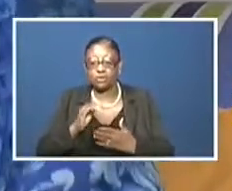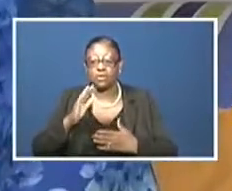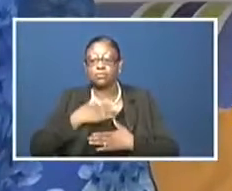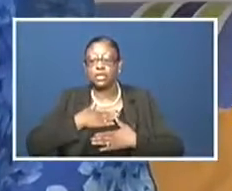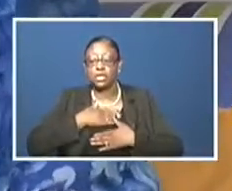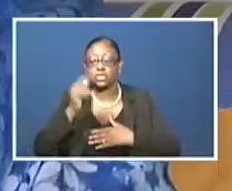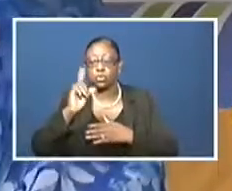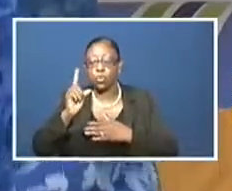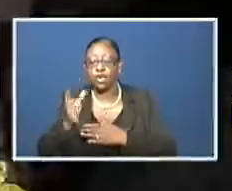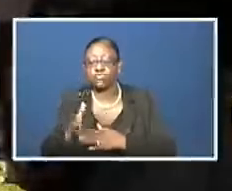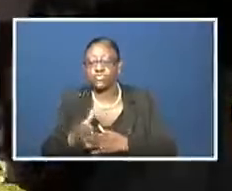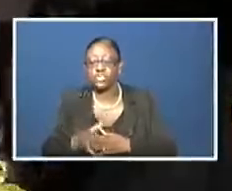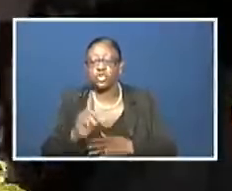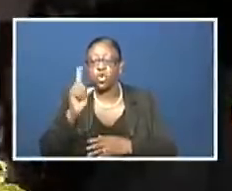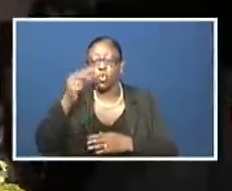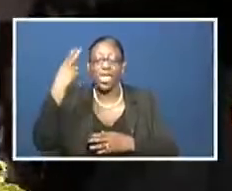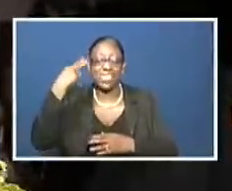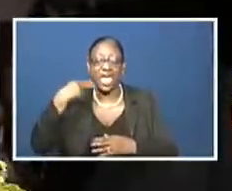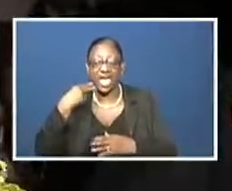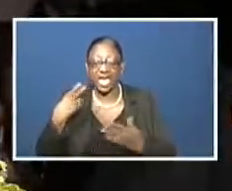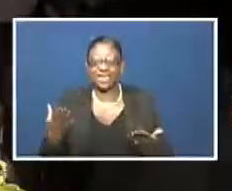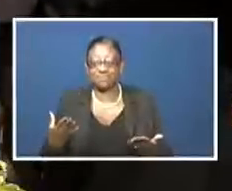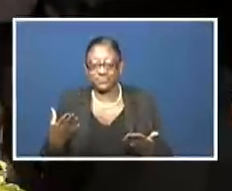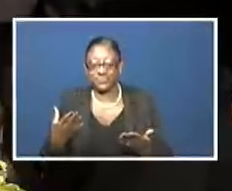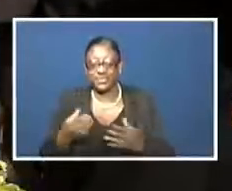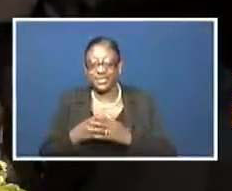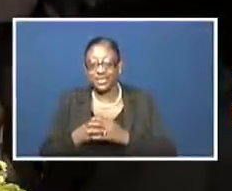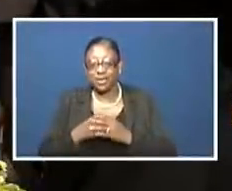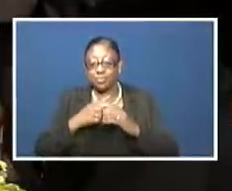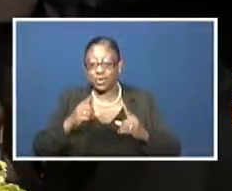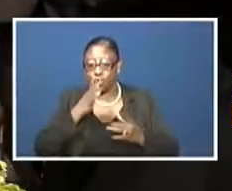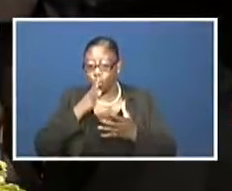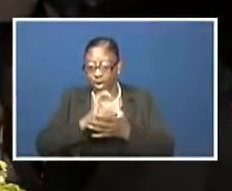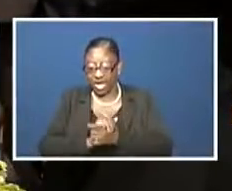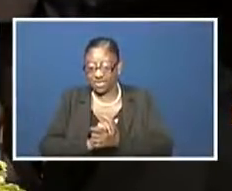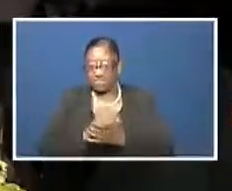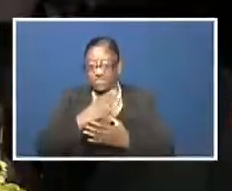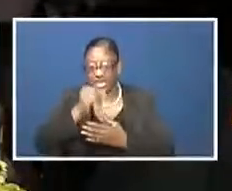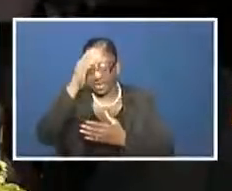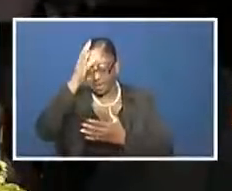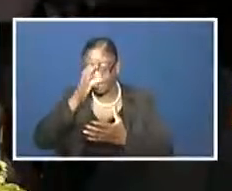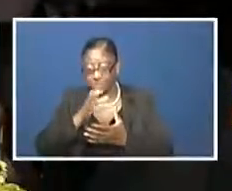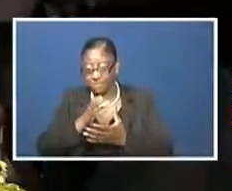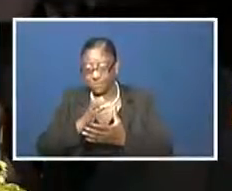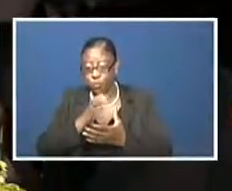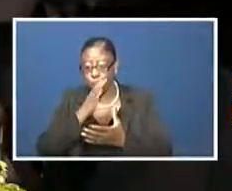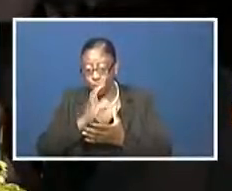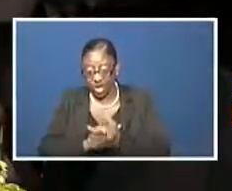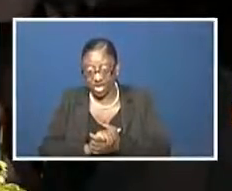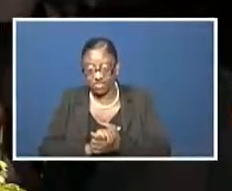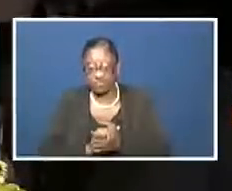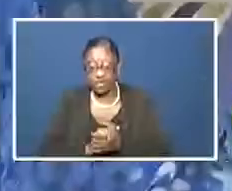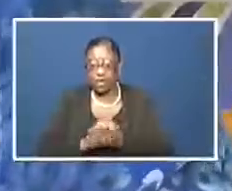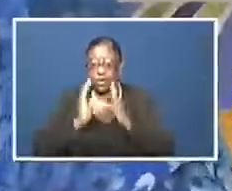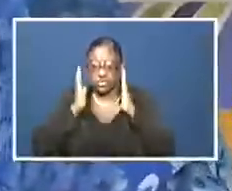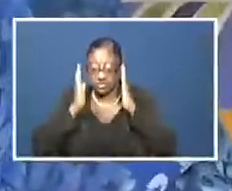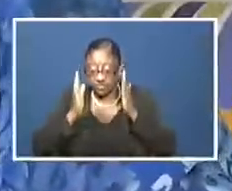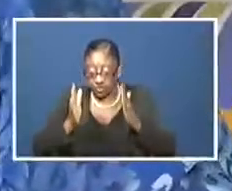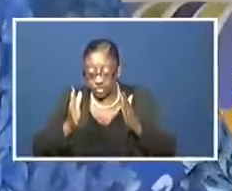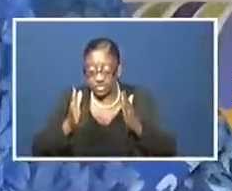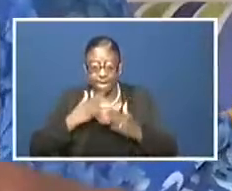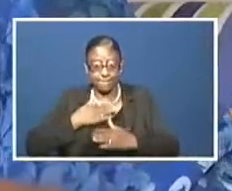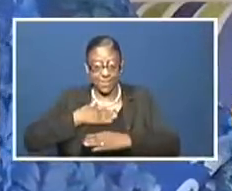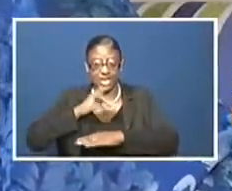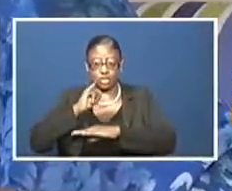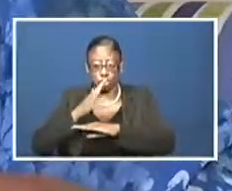what did you do with the head? All the while, she says her role as wife and mother over the years remained her greatest focus. My job was to